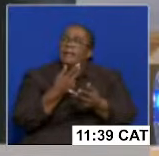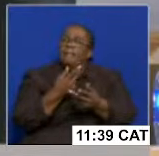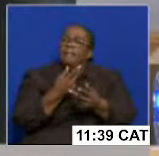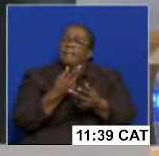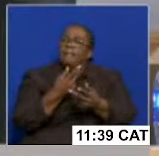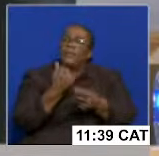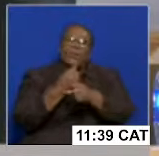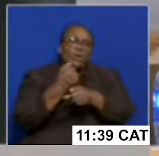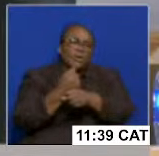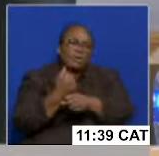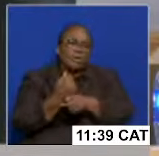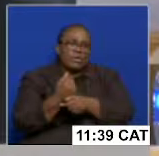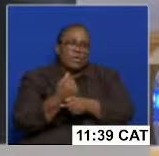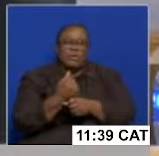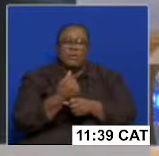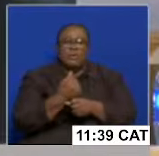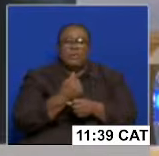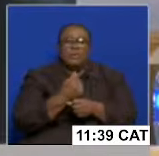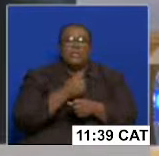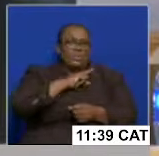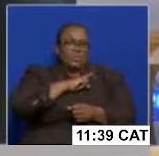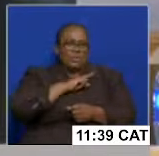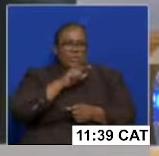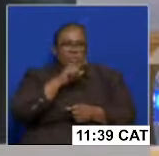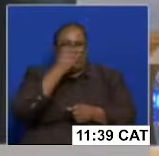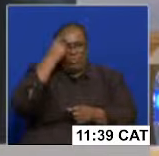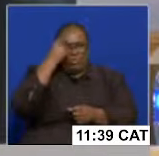him reporting you?